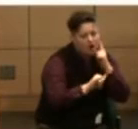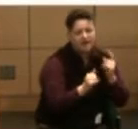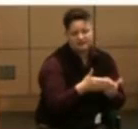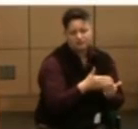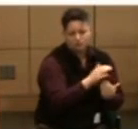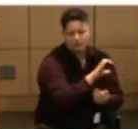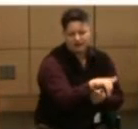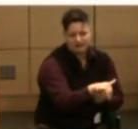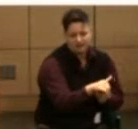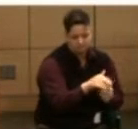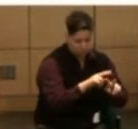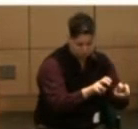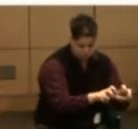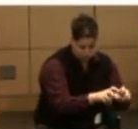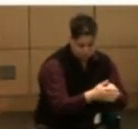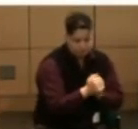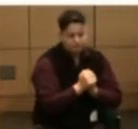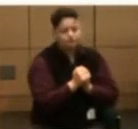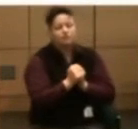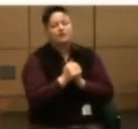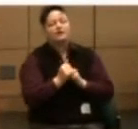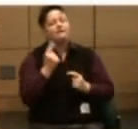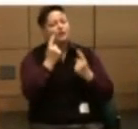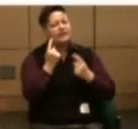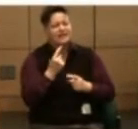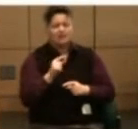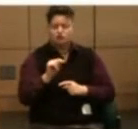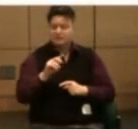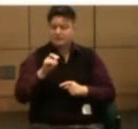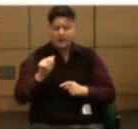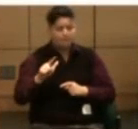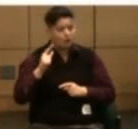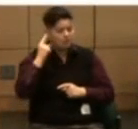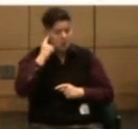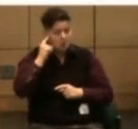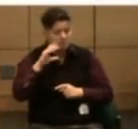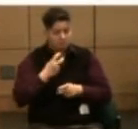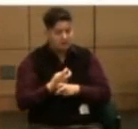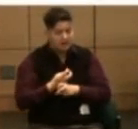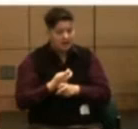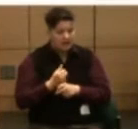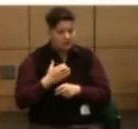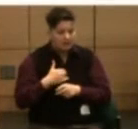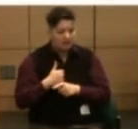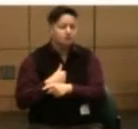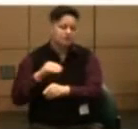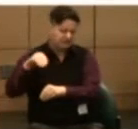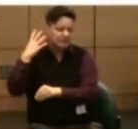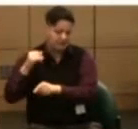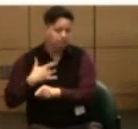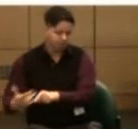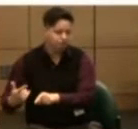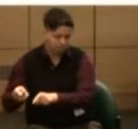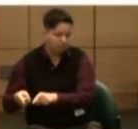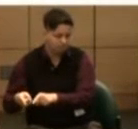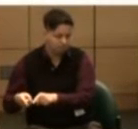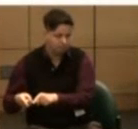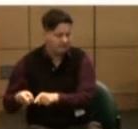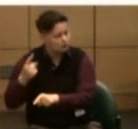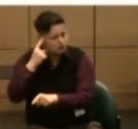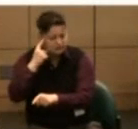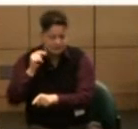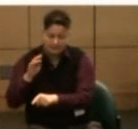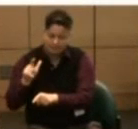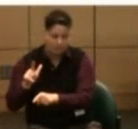If you're thinking that you just want to find a temporal bone abnormality, it's still in my book CT is probably a little bit more a